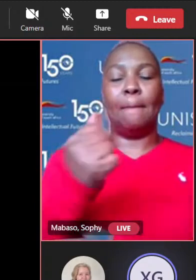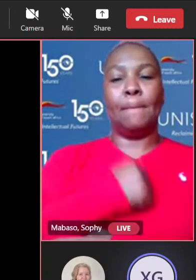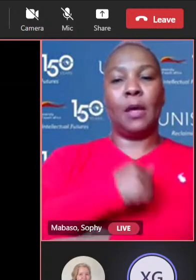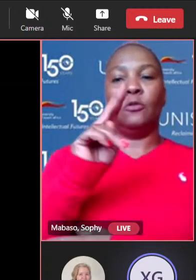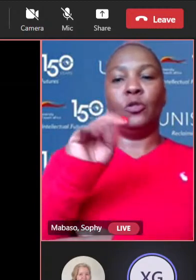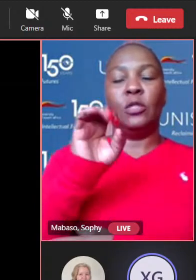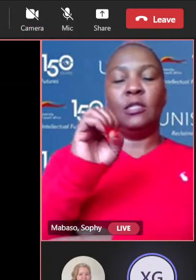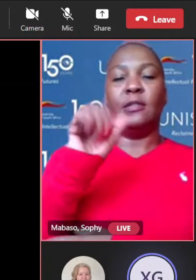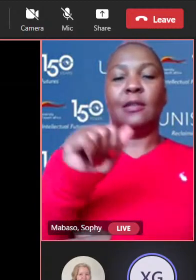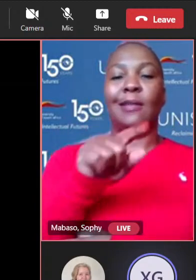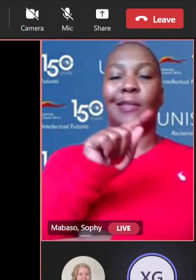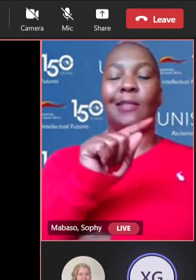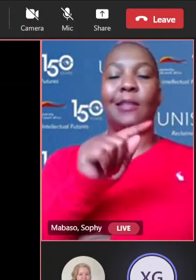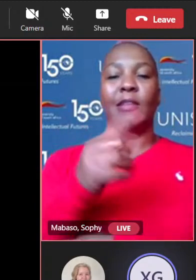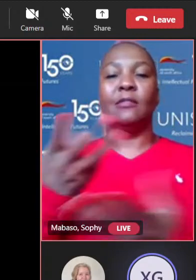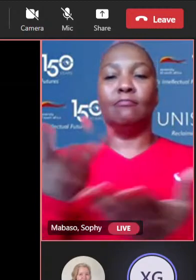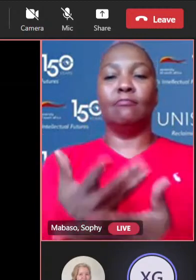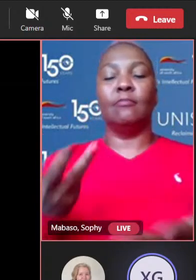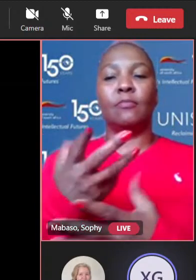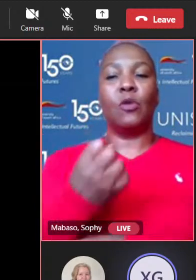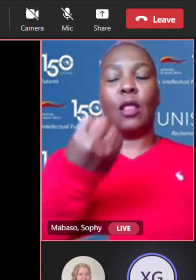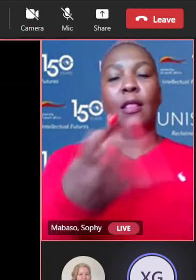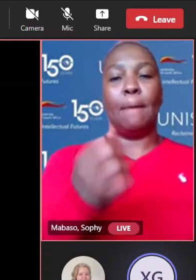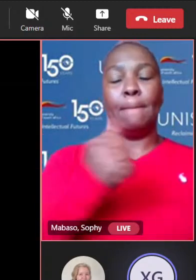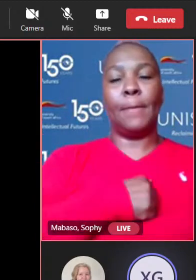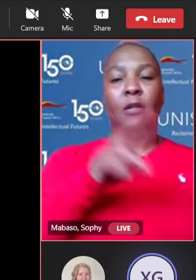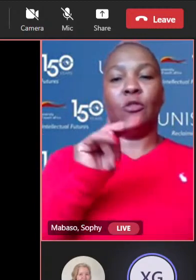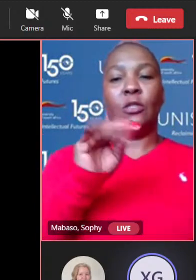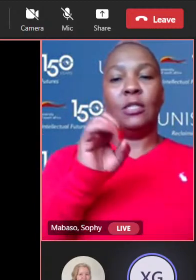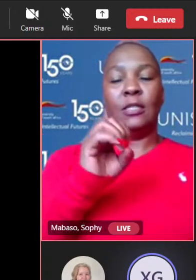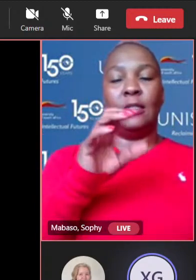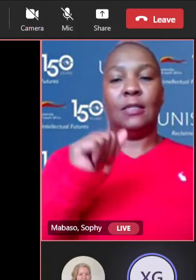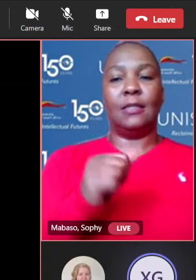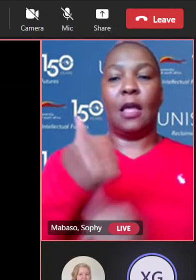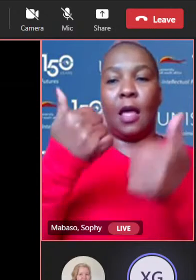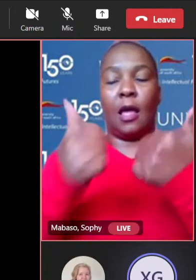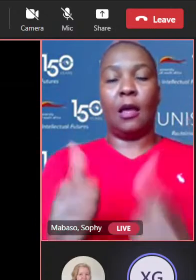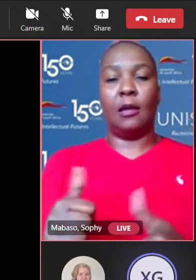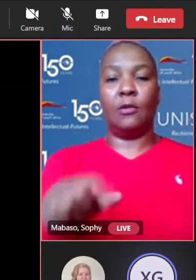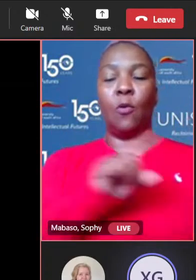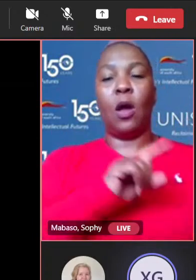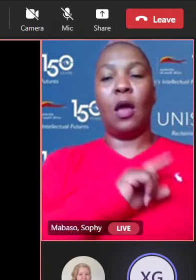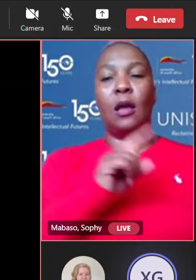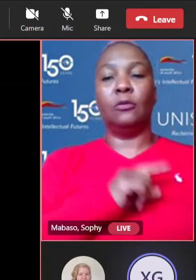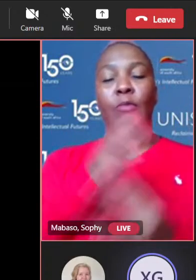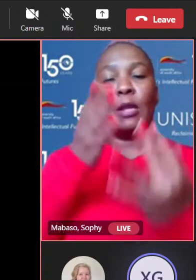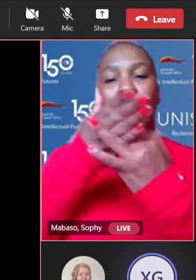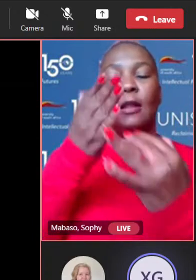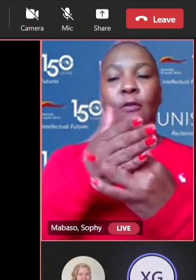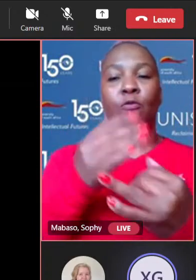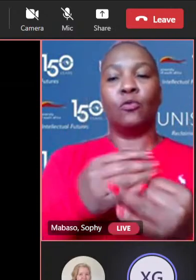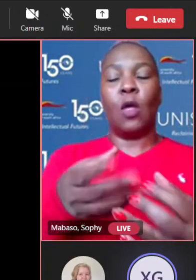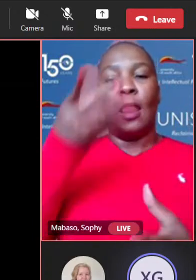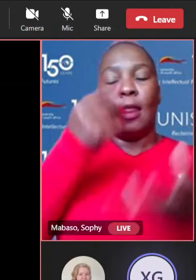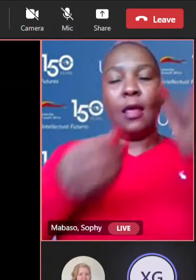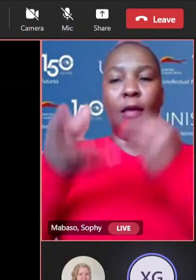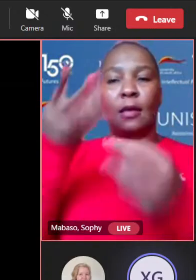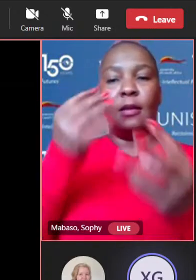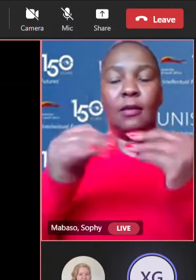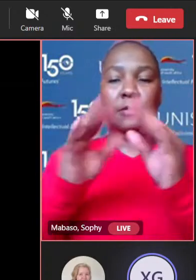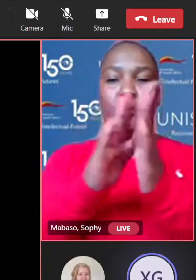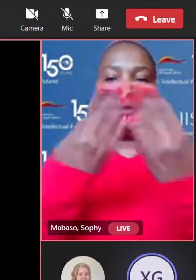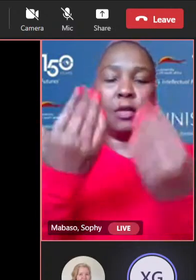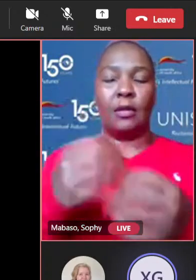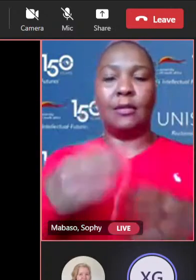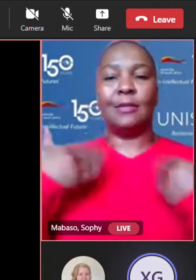So this is where you claim your My Unisa account so that you can now access your learning material and start participating